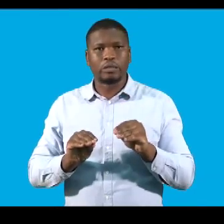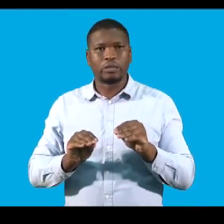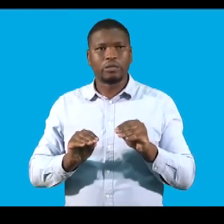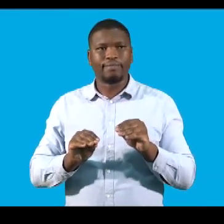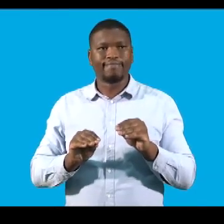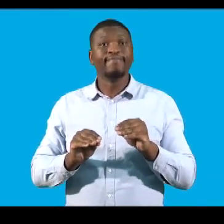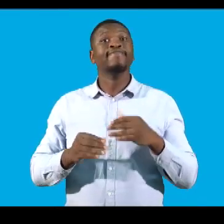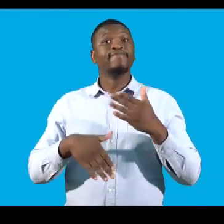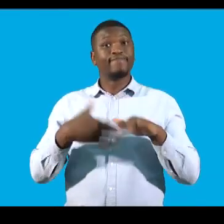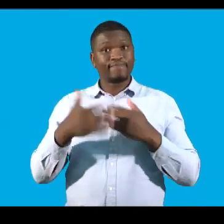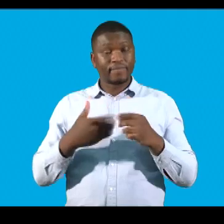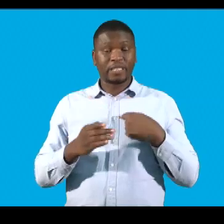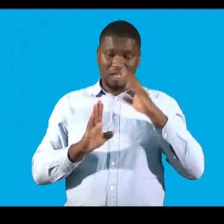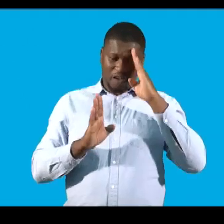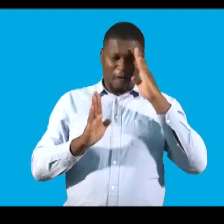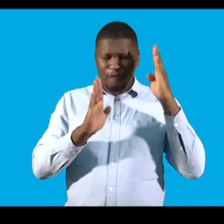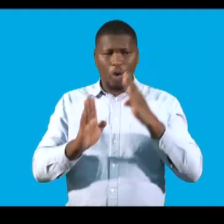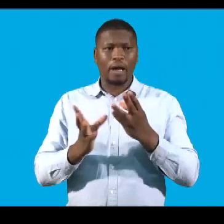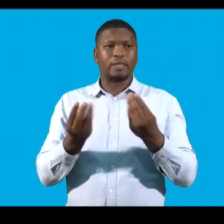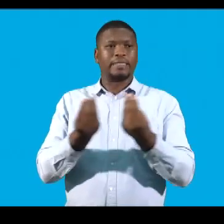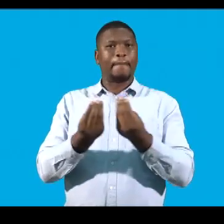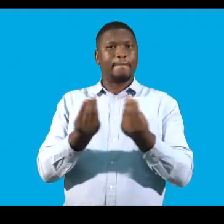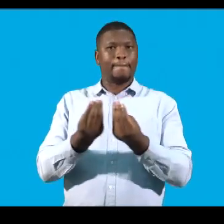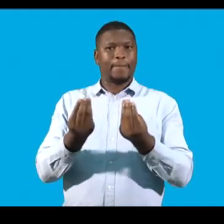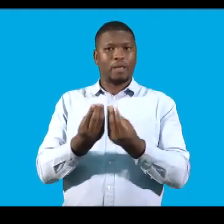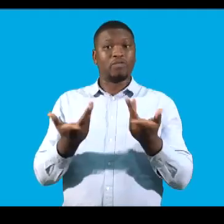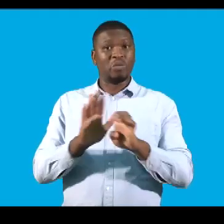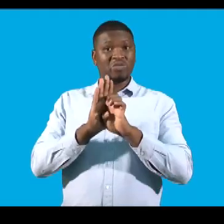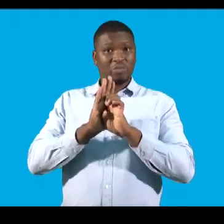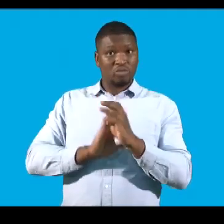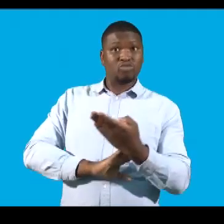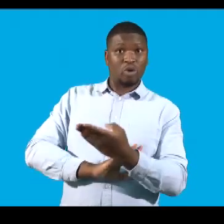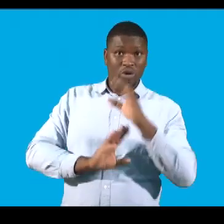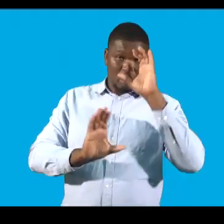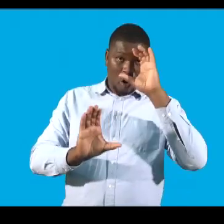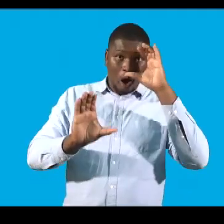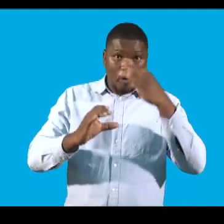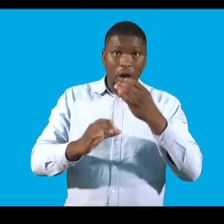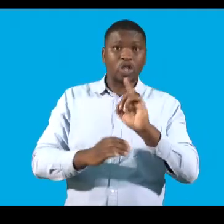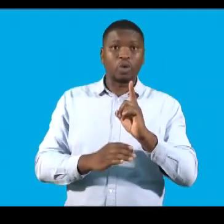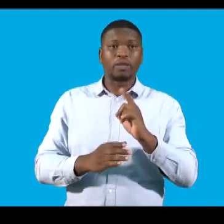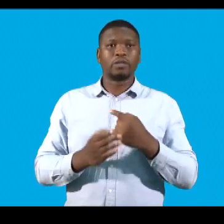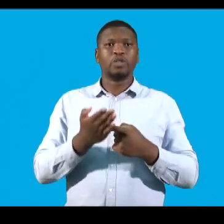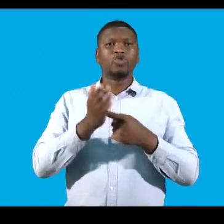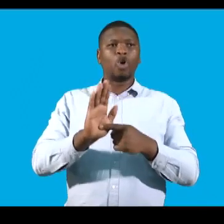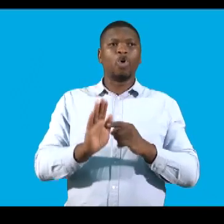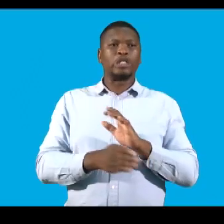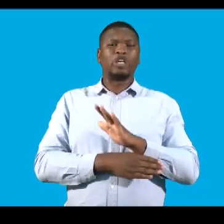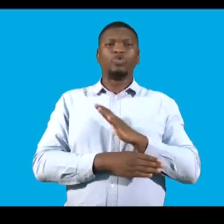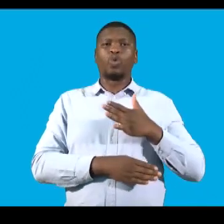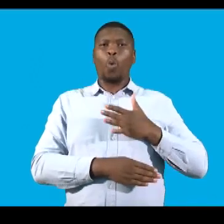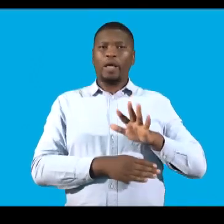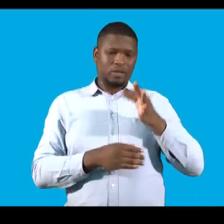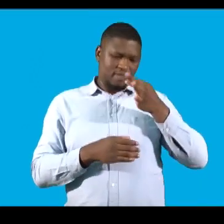it often brings focus to something. In this instance, it is focusing on the fact that he does